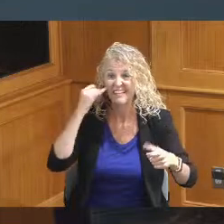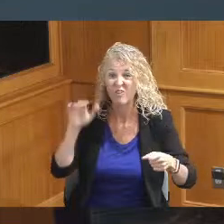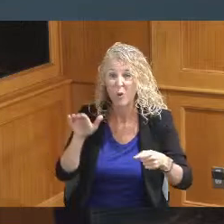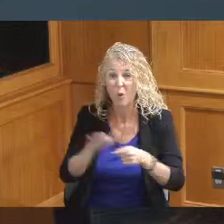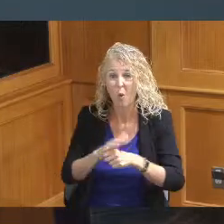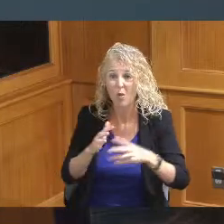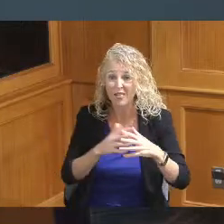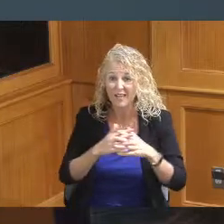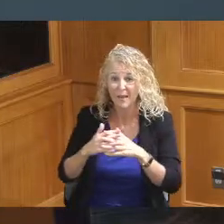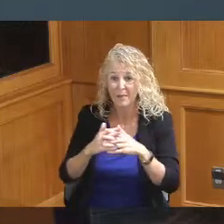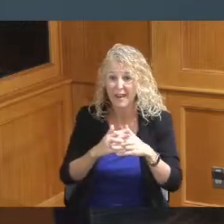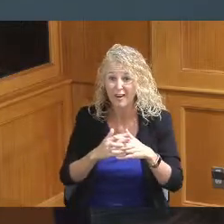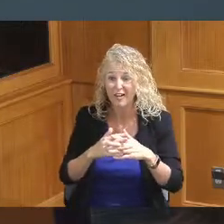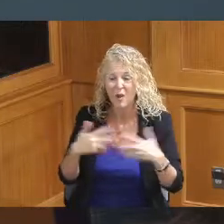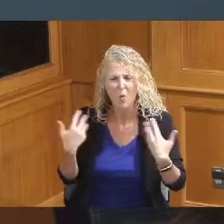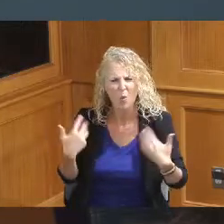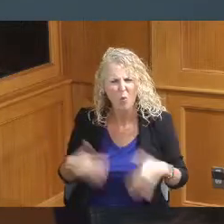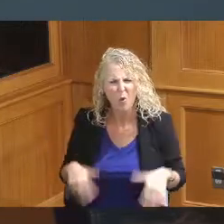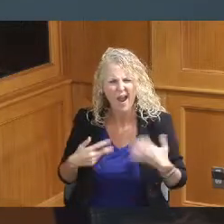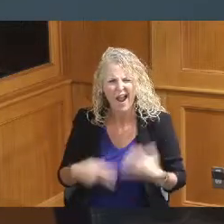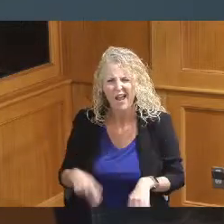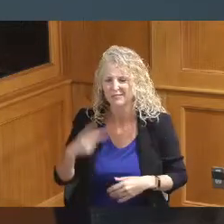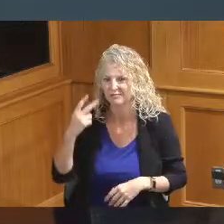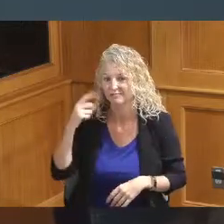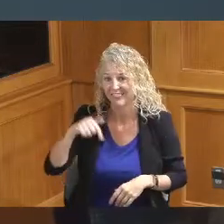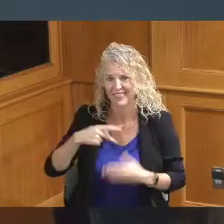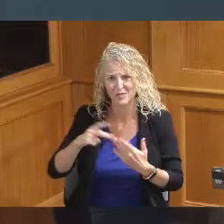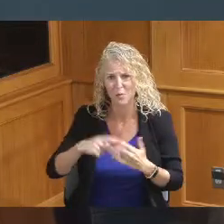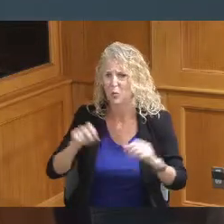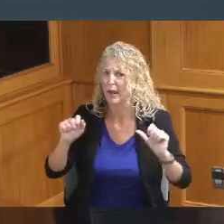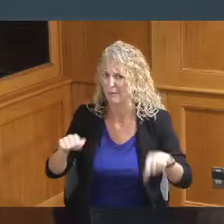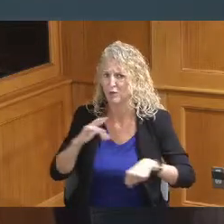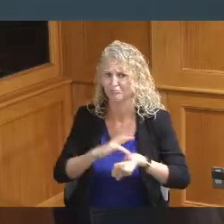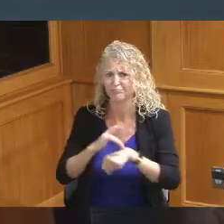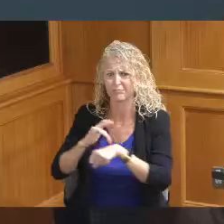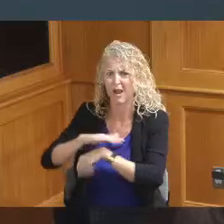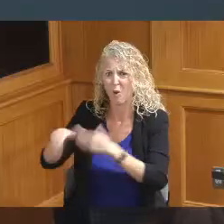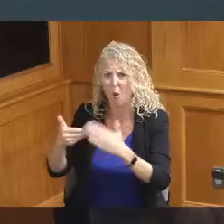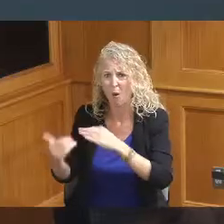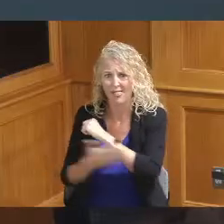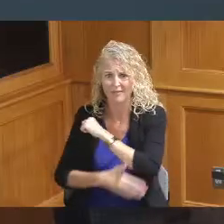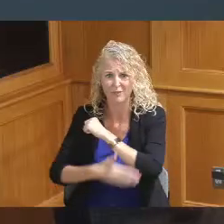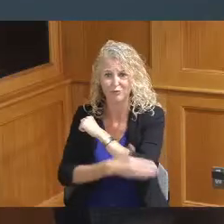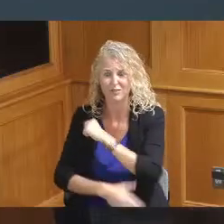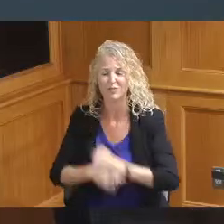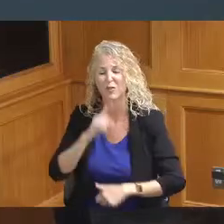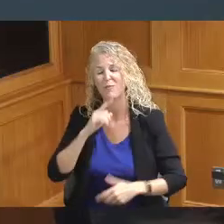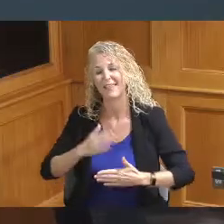see you on the national scale going all over with this, but I'm very happy to